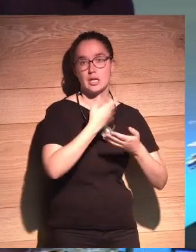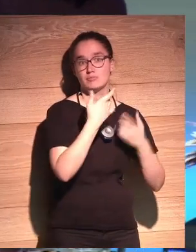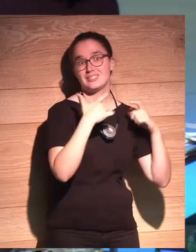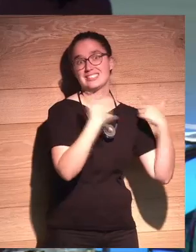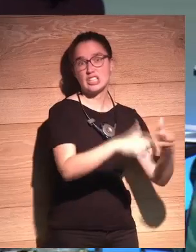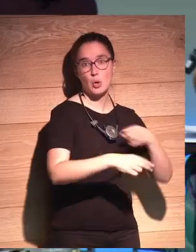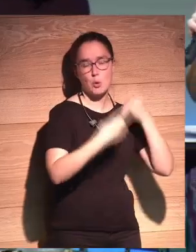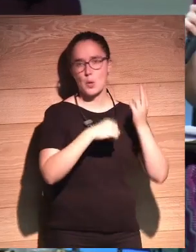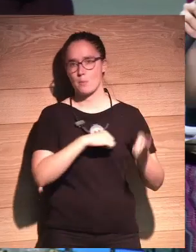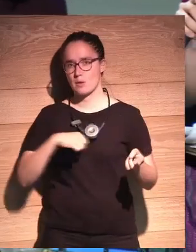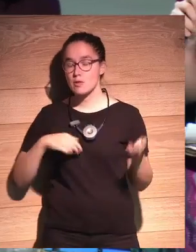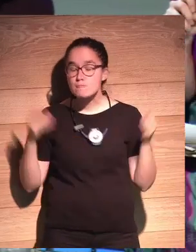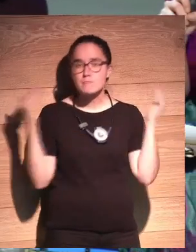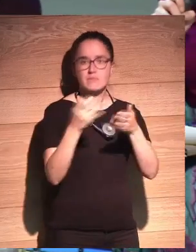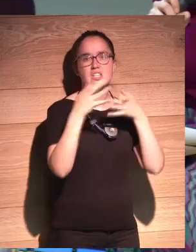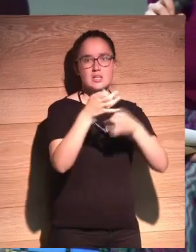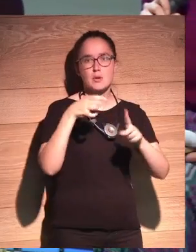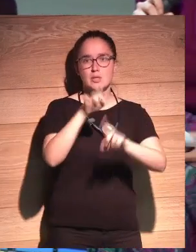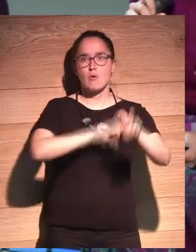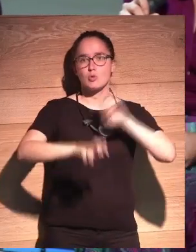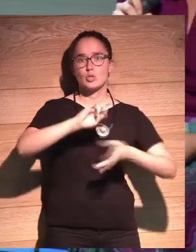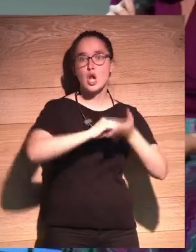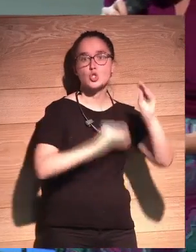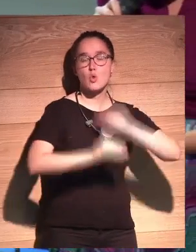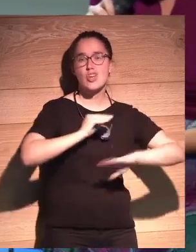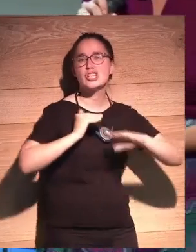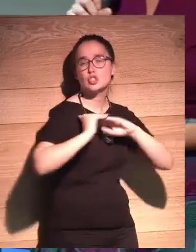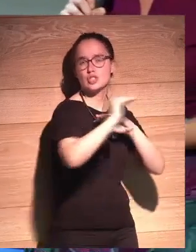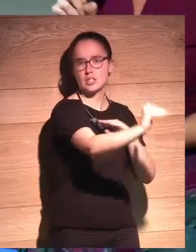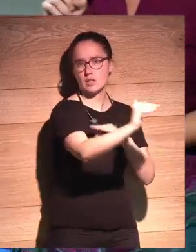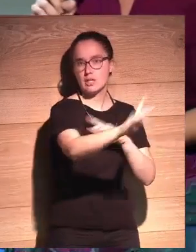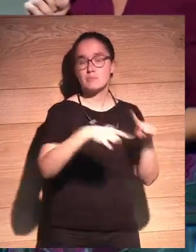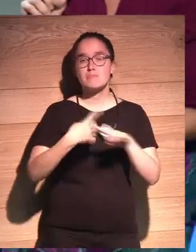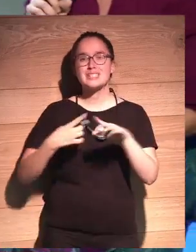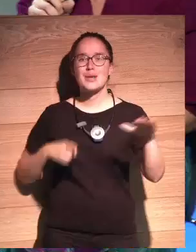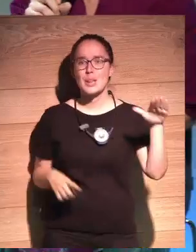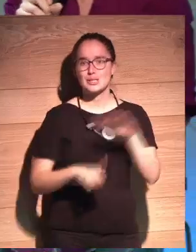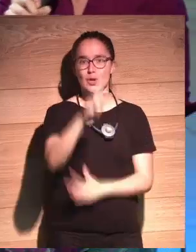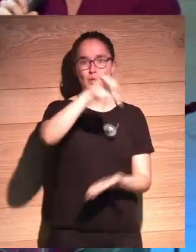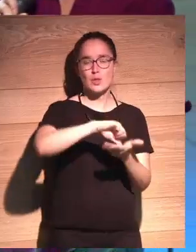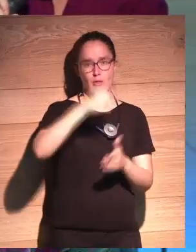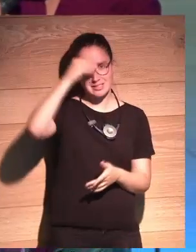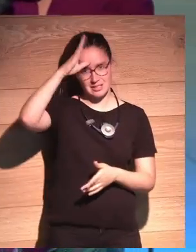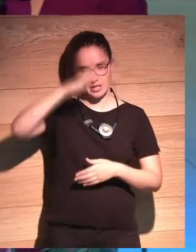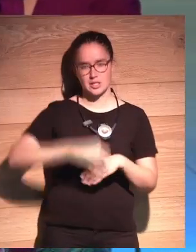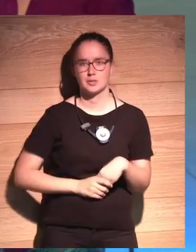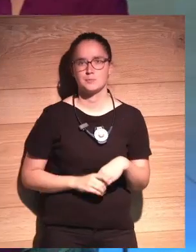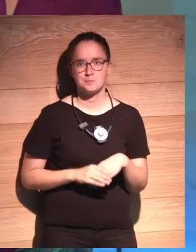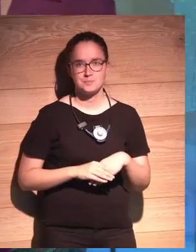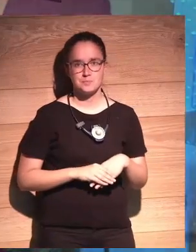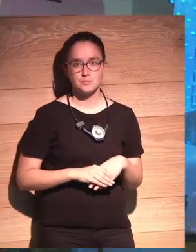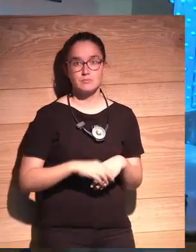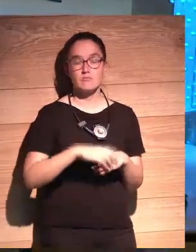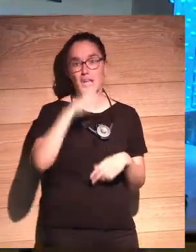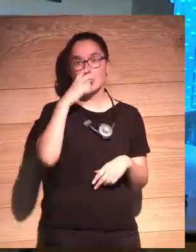She's participated in several projects of collaboration between both sectors, trying to find sustainable solutions